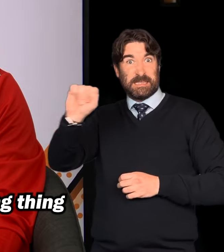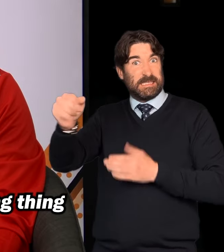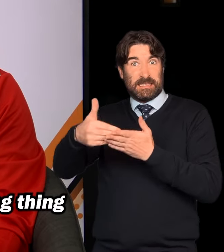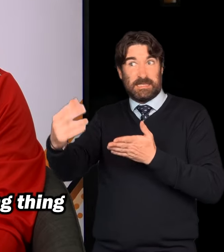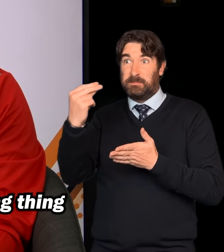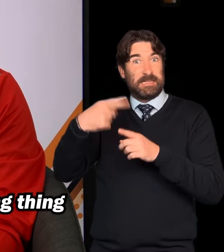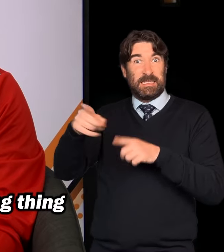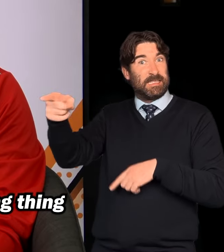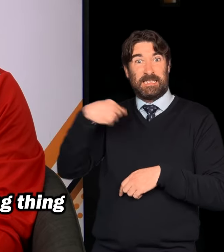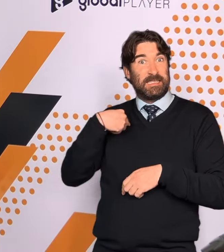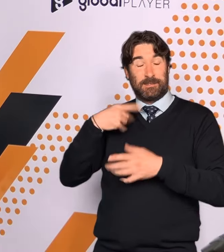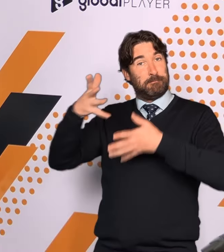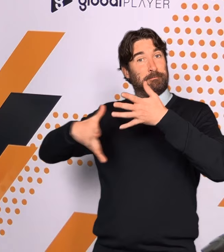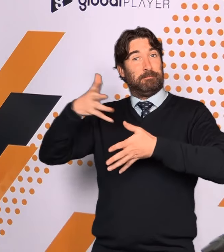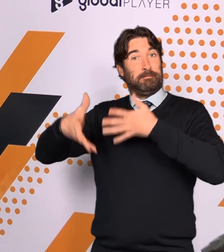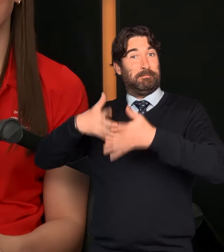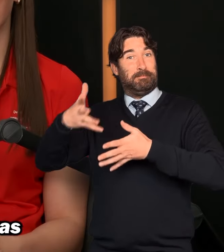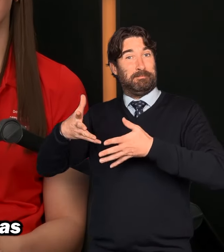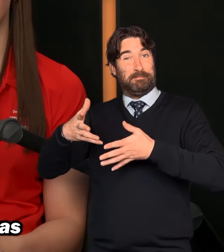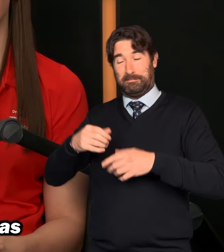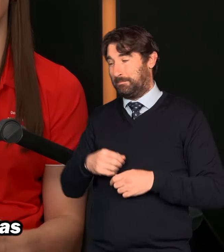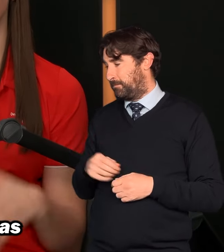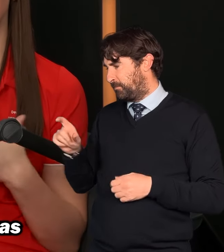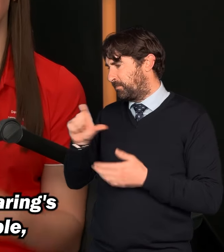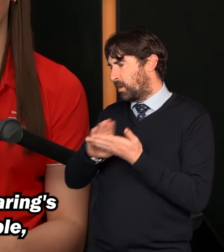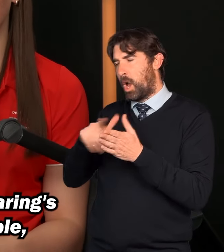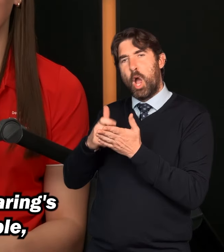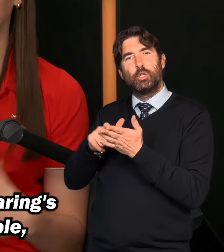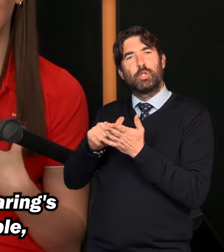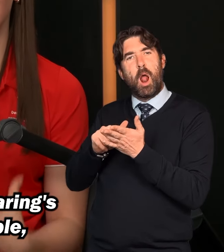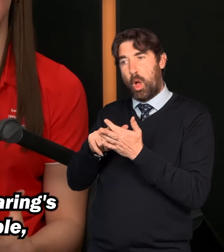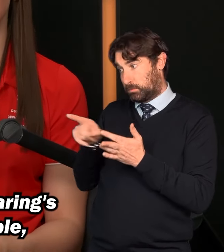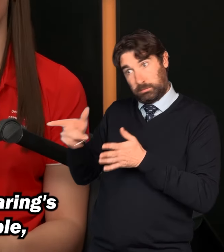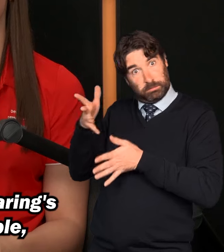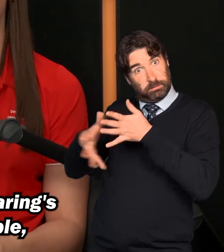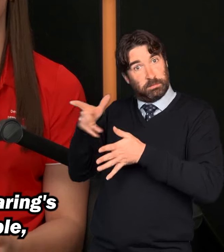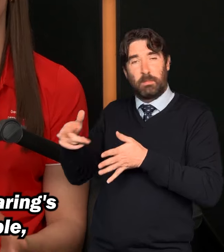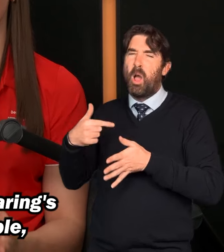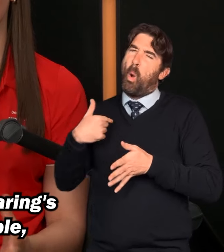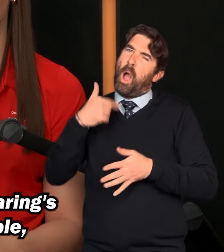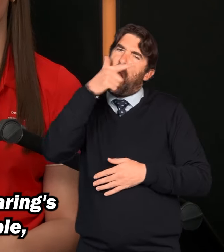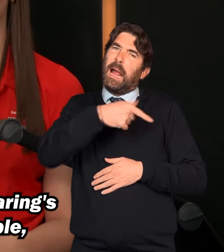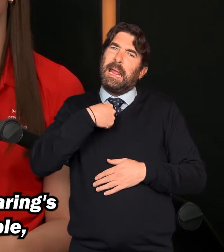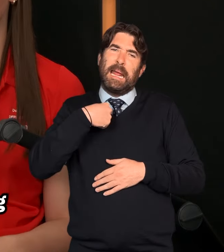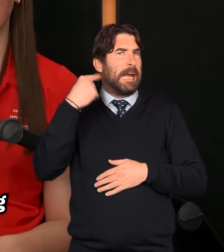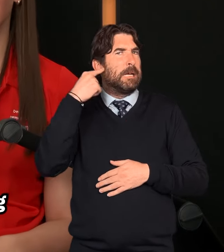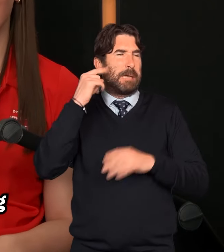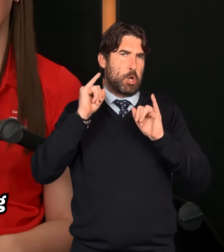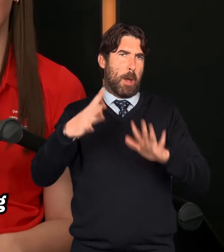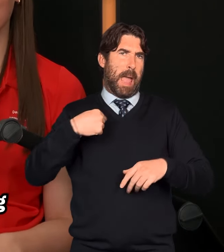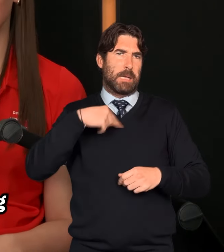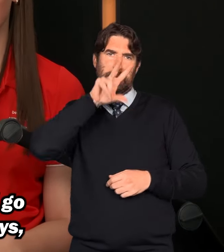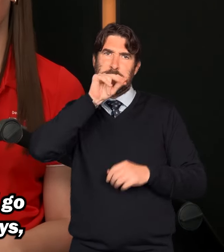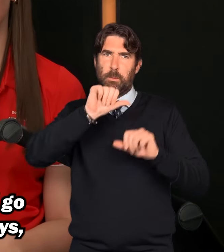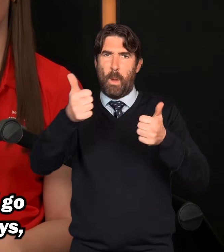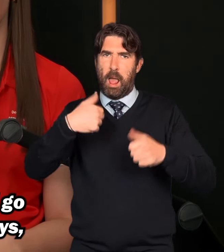and you know, it's an amazing experience. Do you sign anyway? Oh no, I was quite lucky. I can speak because my hearing's not as bad as some people, but I'm definitely going to